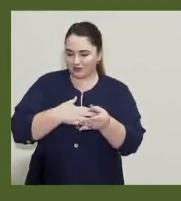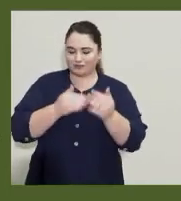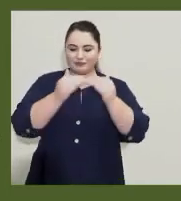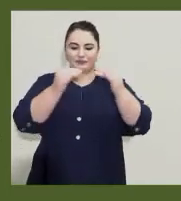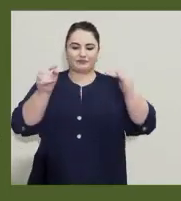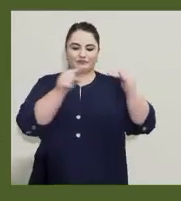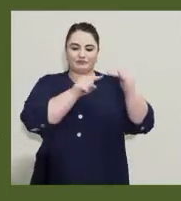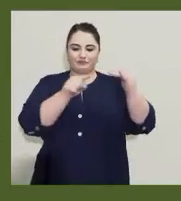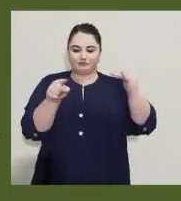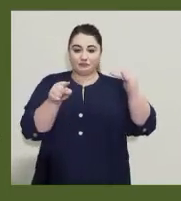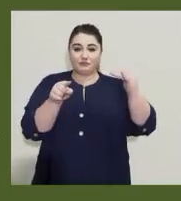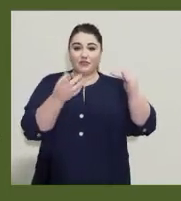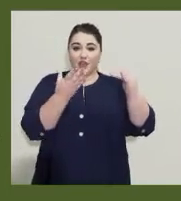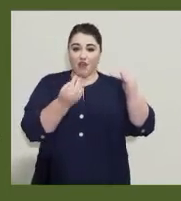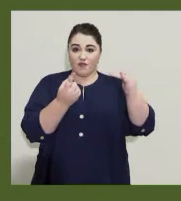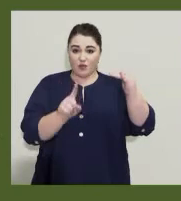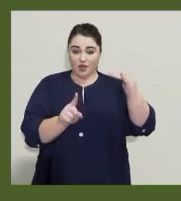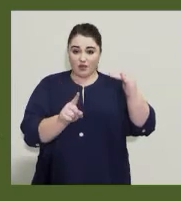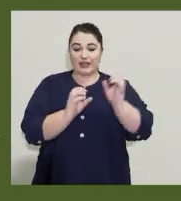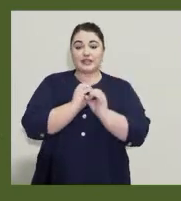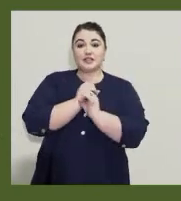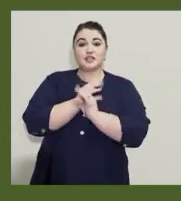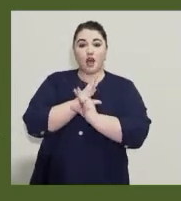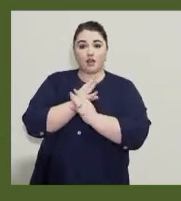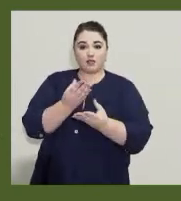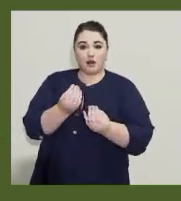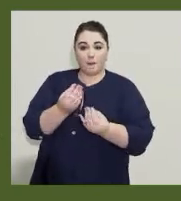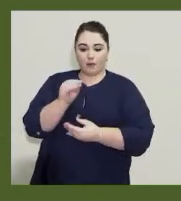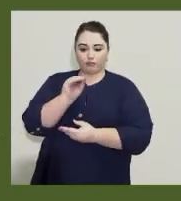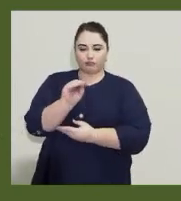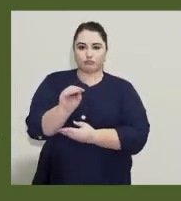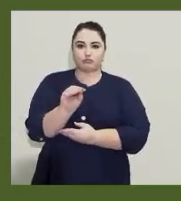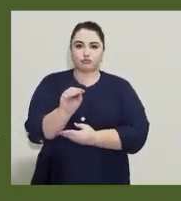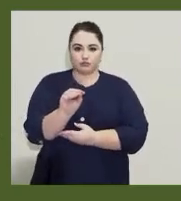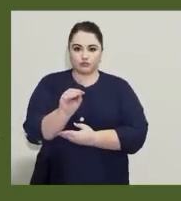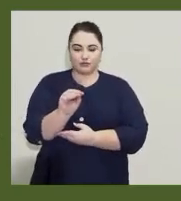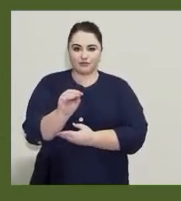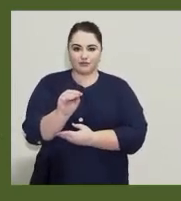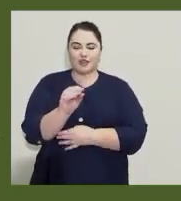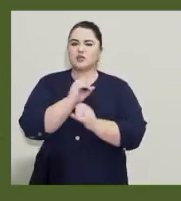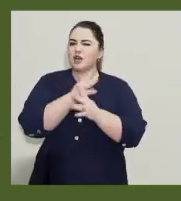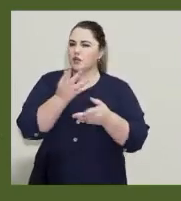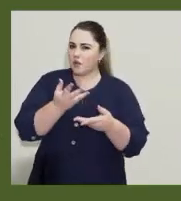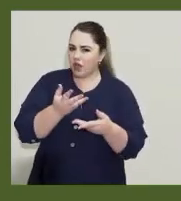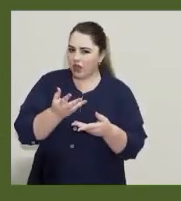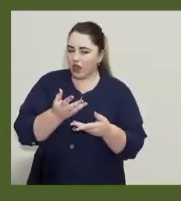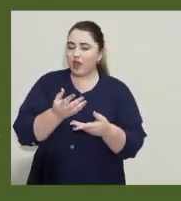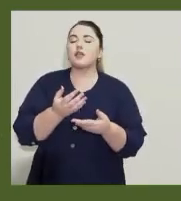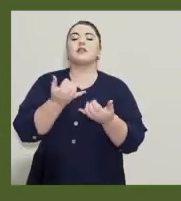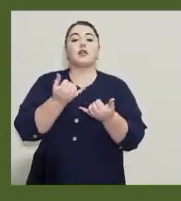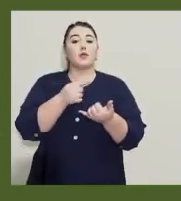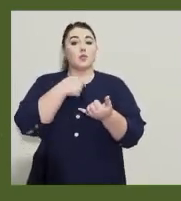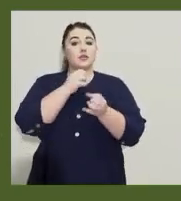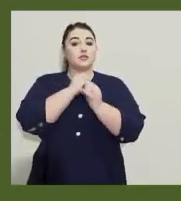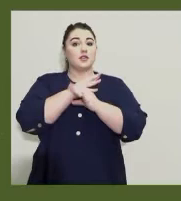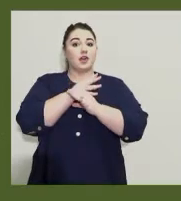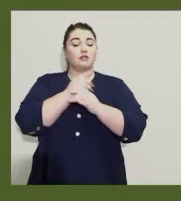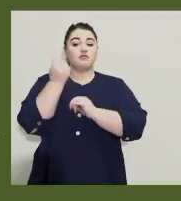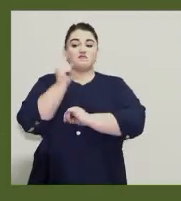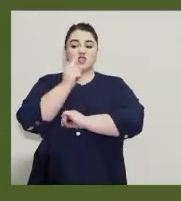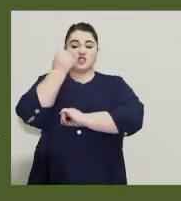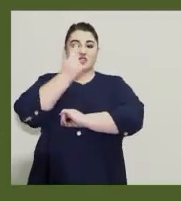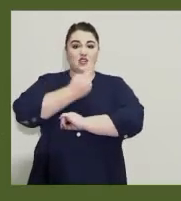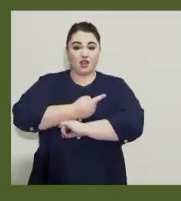you. At the bottom of the line, you always write the starting point, where you start. And we started